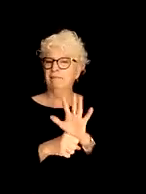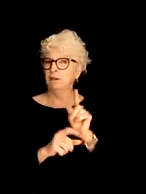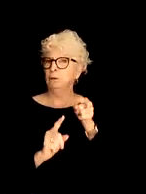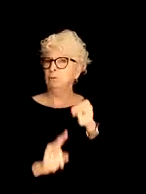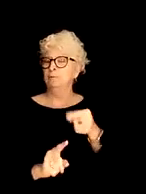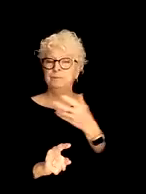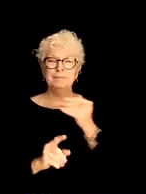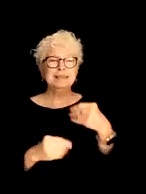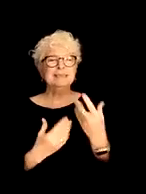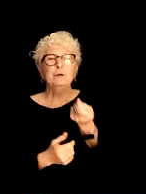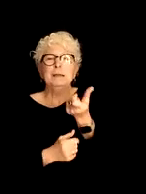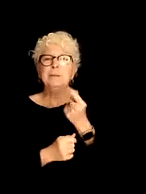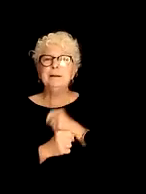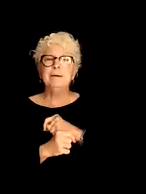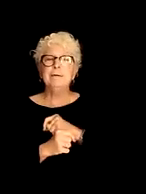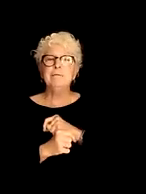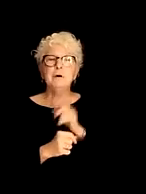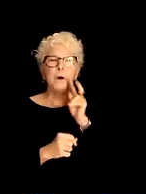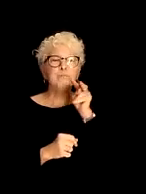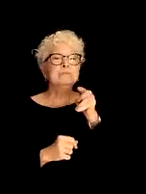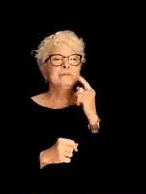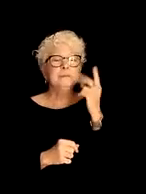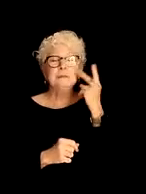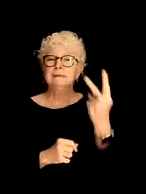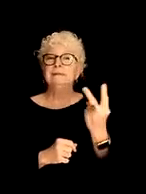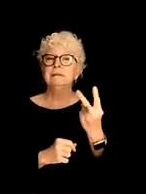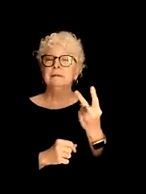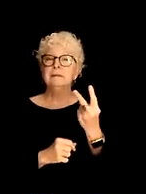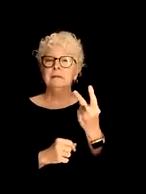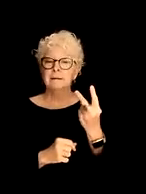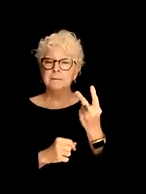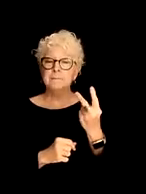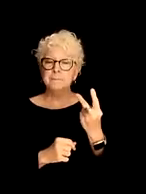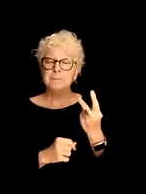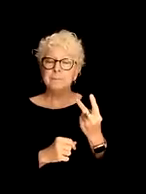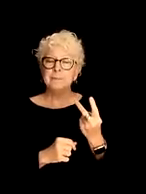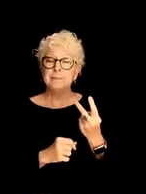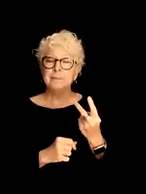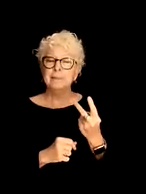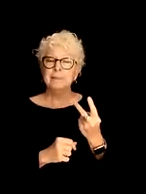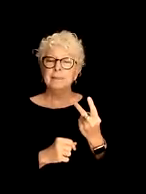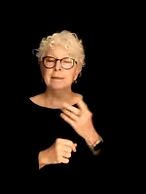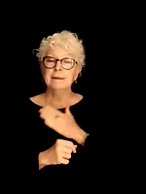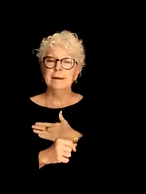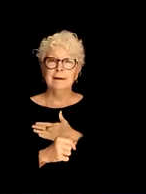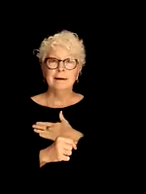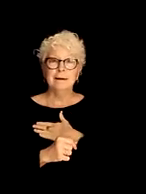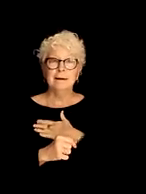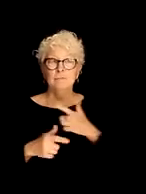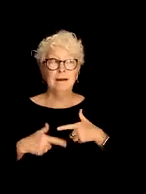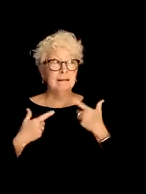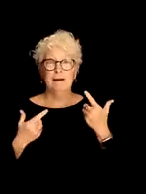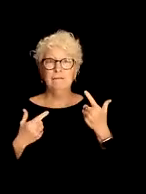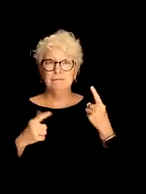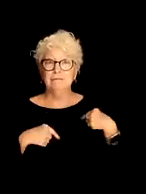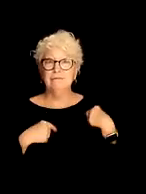This will give you a little peek into what I lived with for almost a